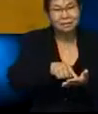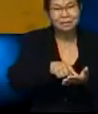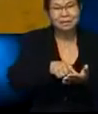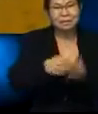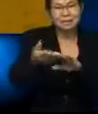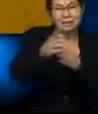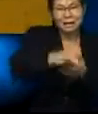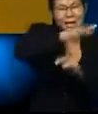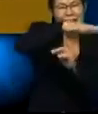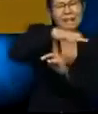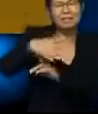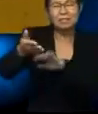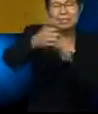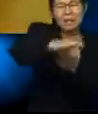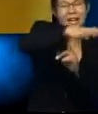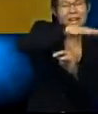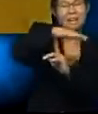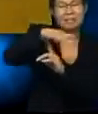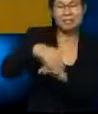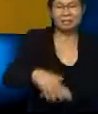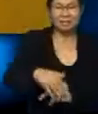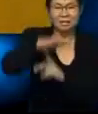That is a dead leaf.